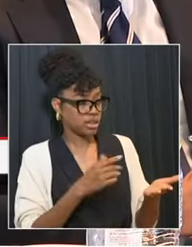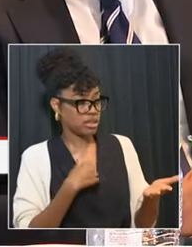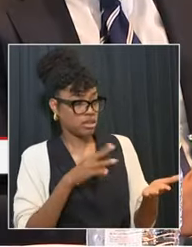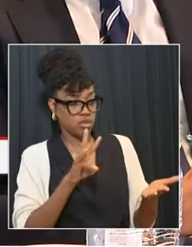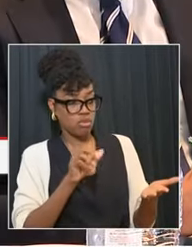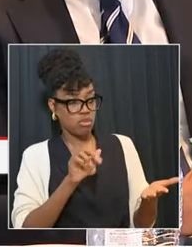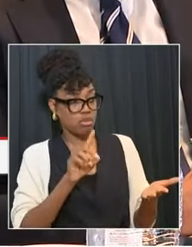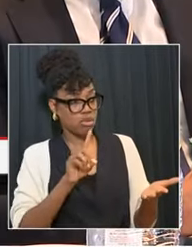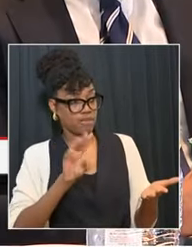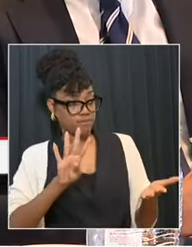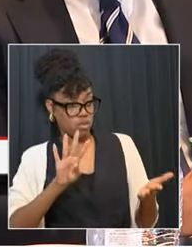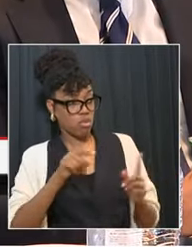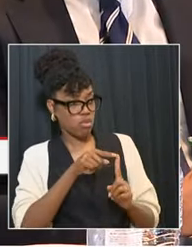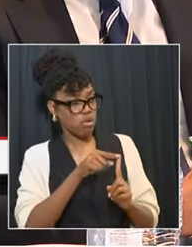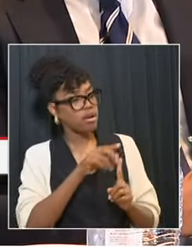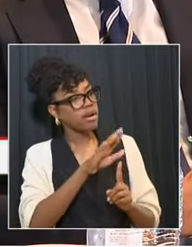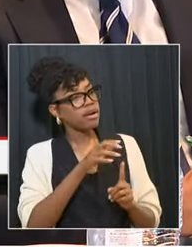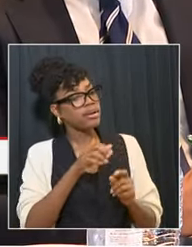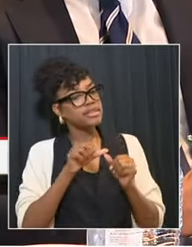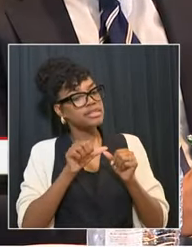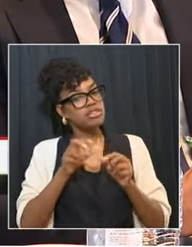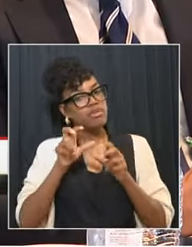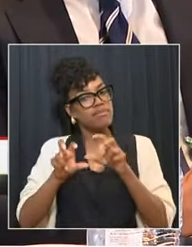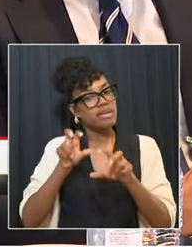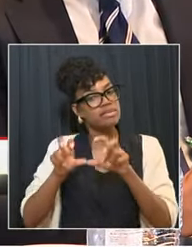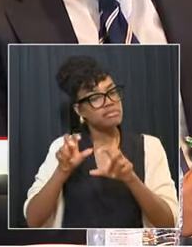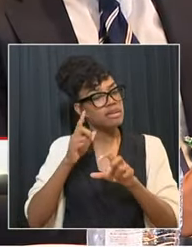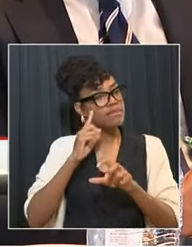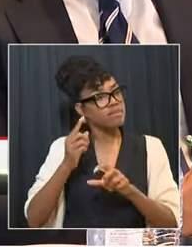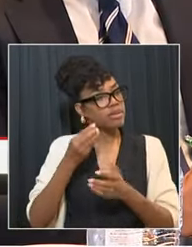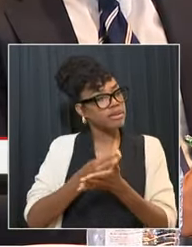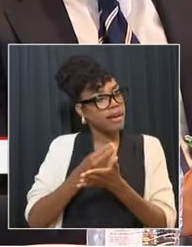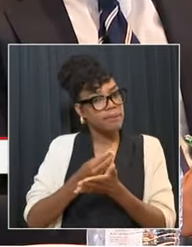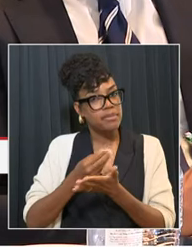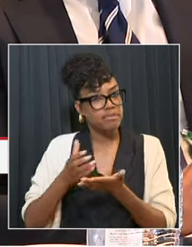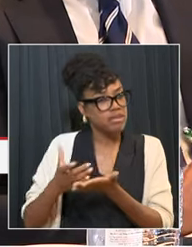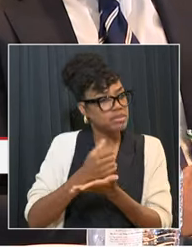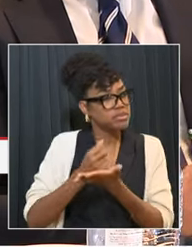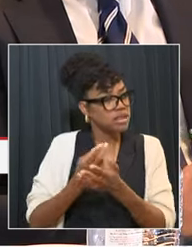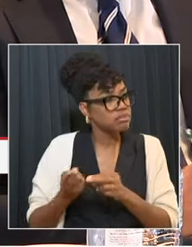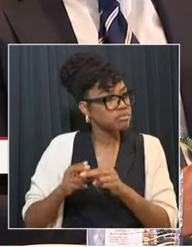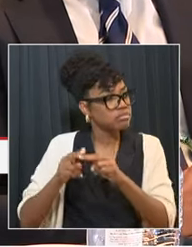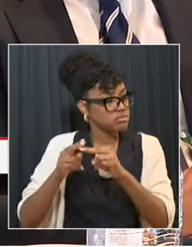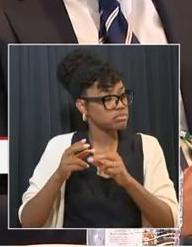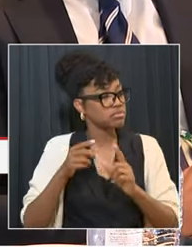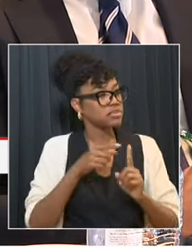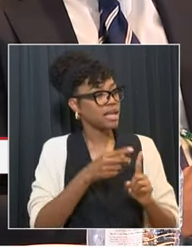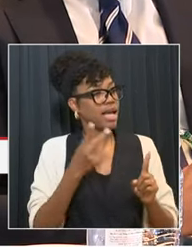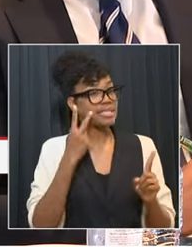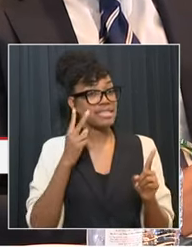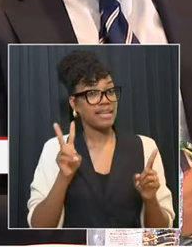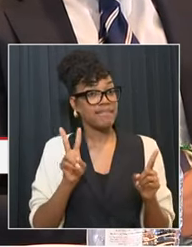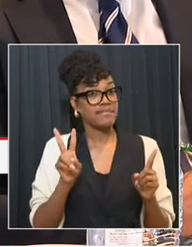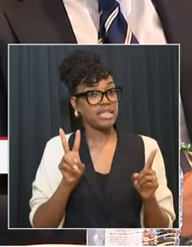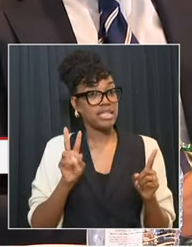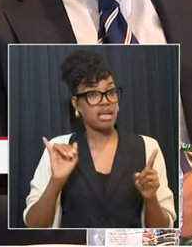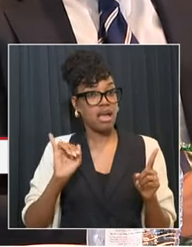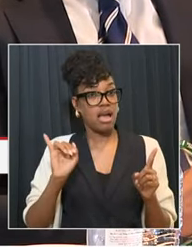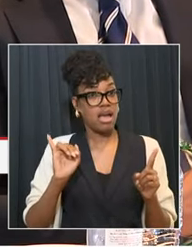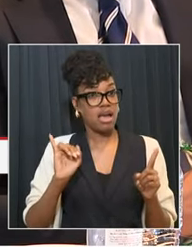funding. The only two things I'm worried about is I see the VI program under ones. It looks